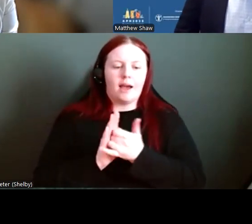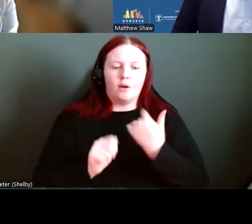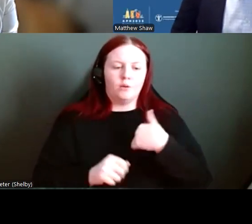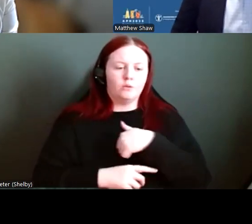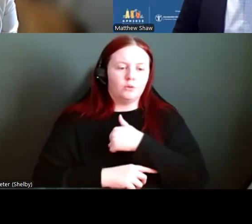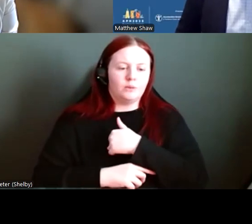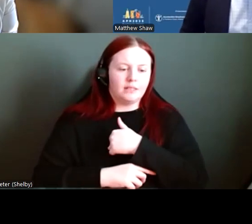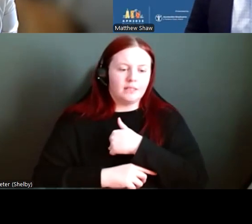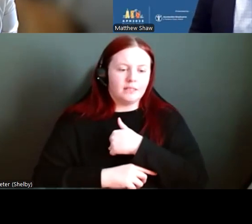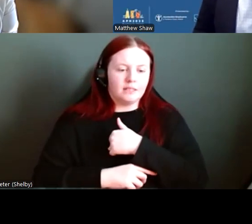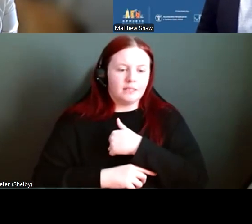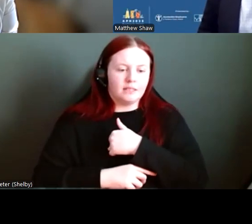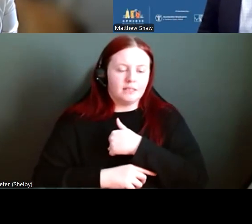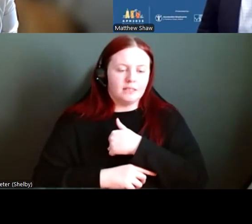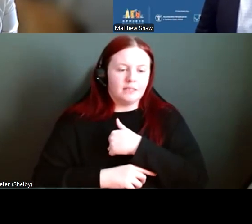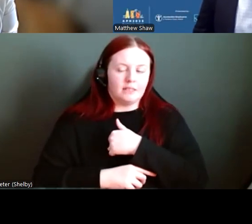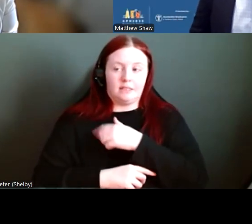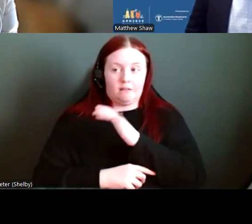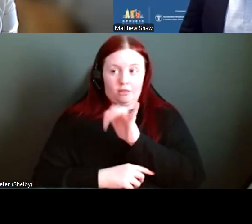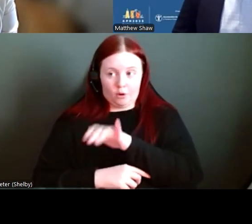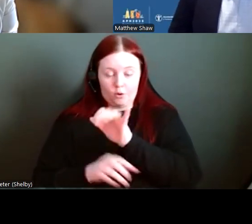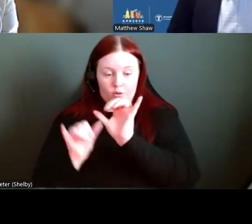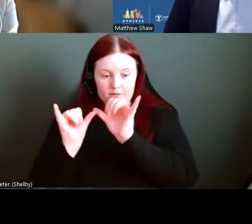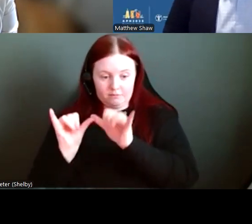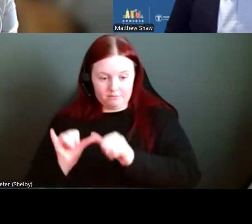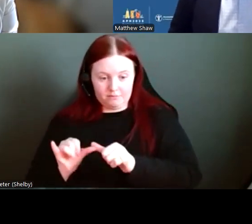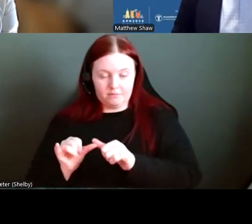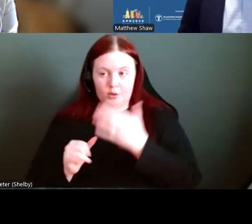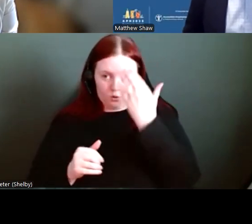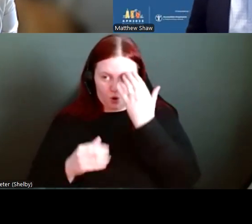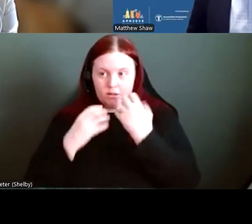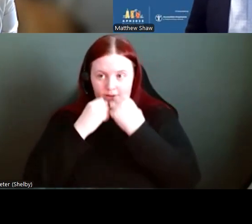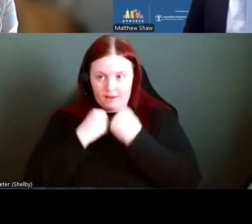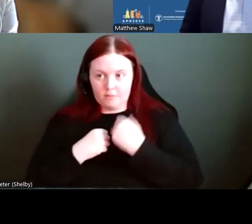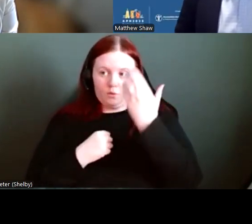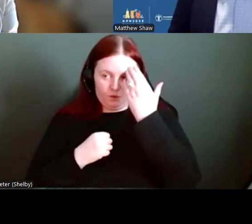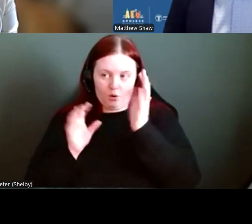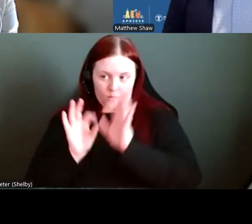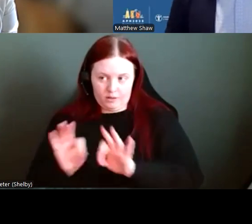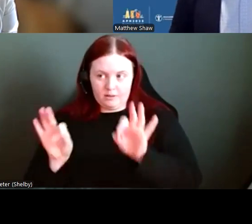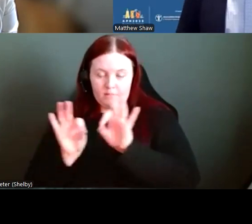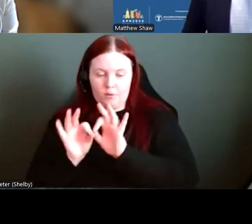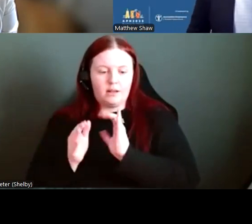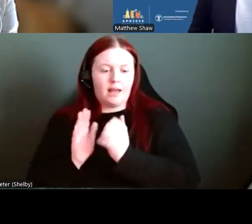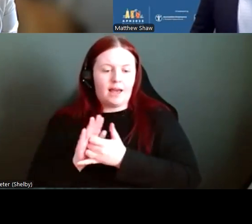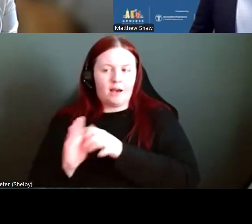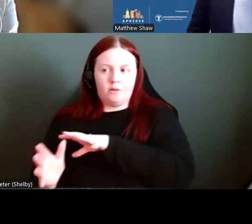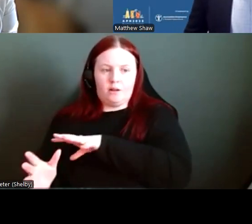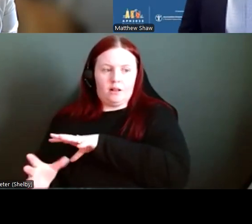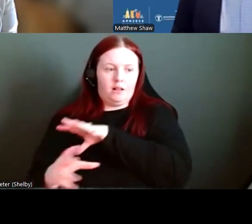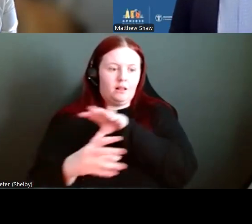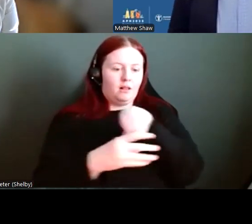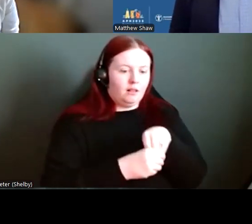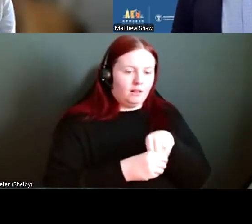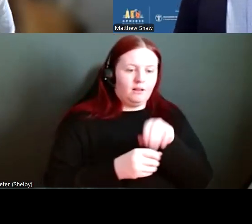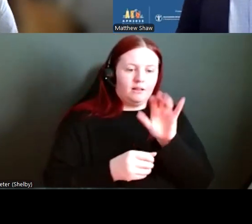how do we bring these metrics as because we know that we're valuable, and how do we kind of introduce them into this kind of